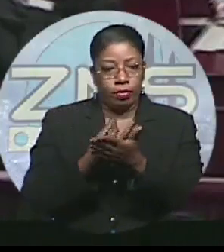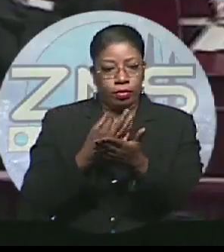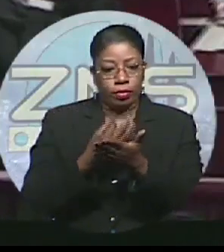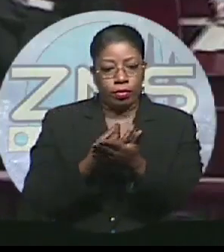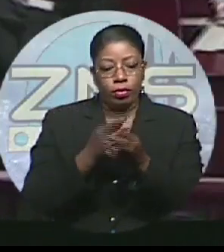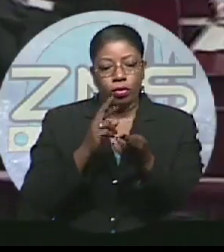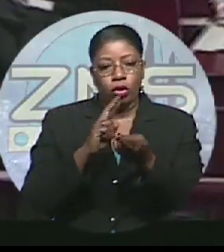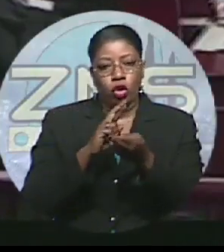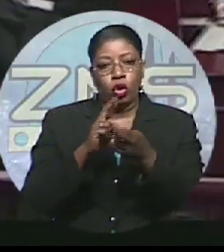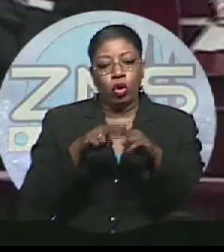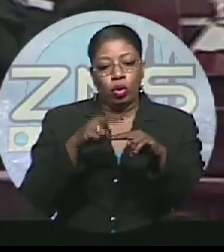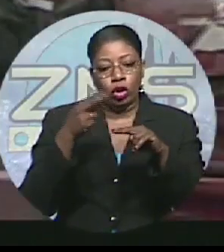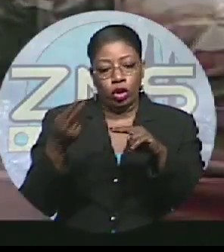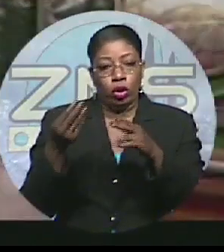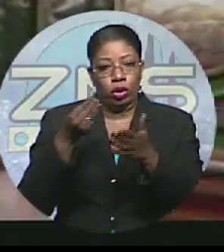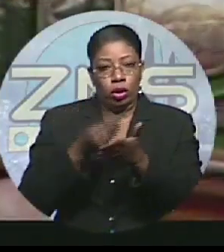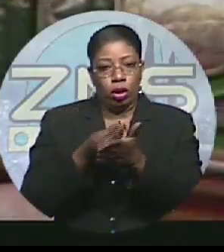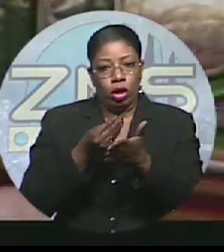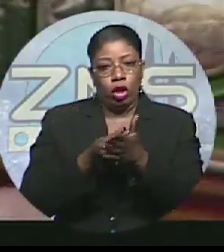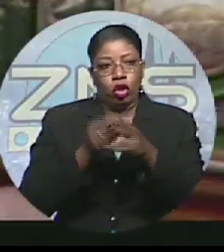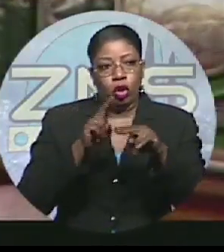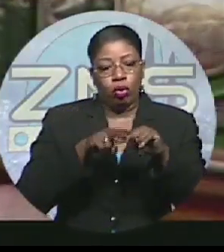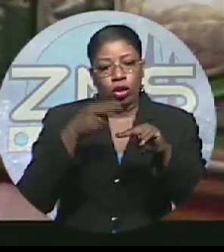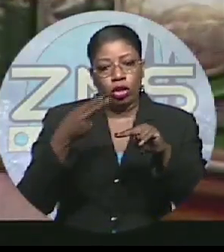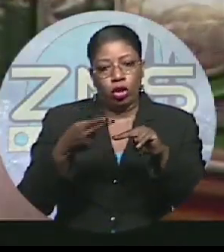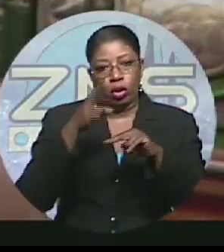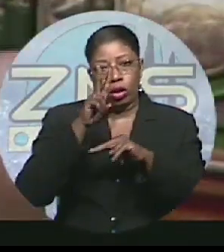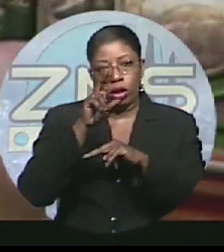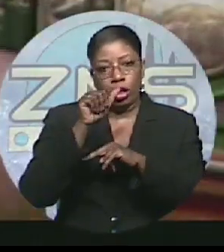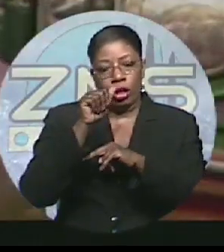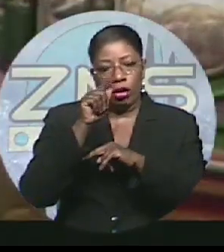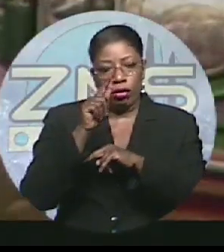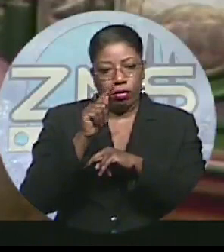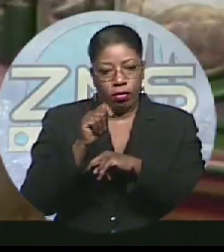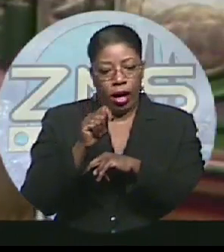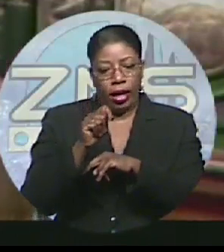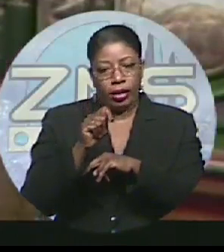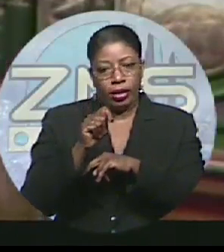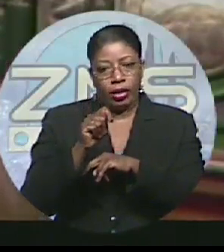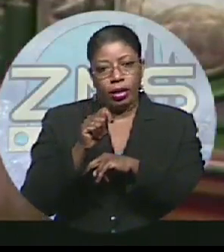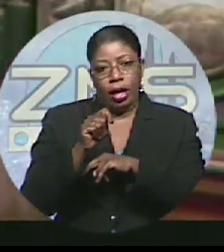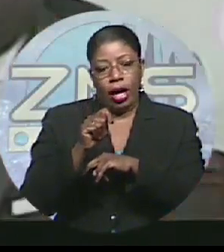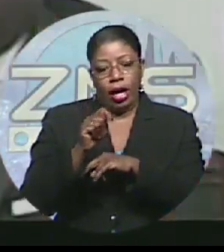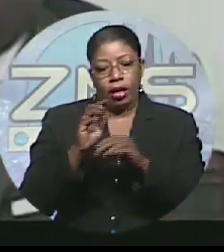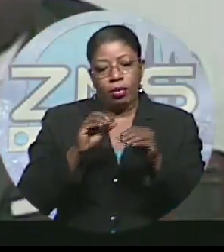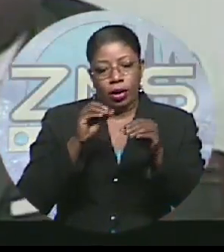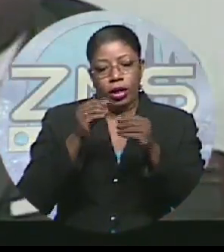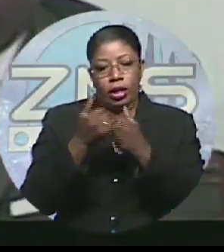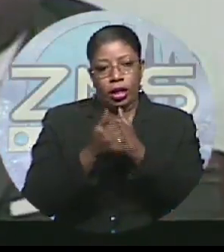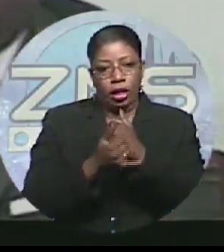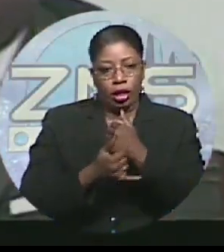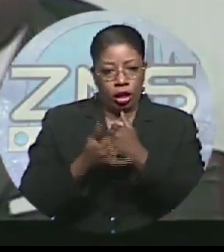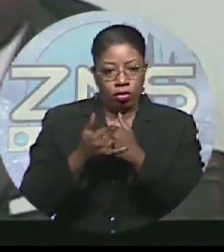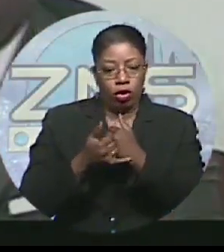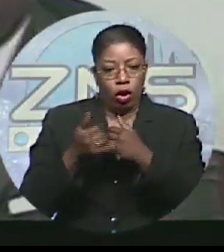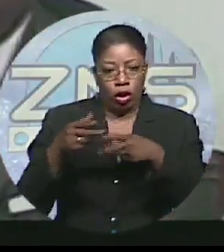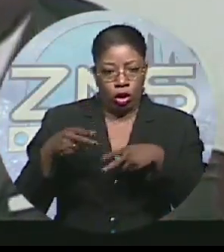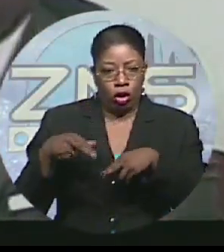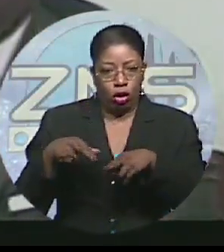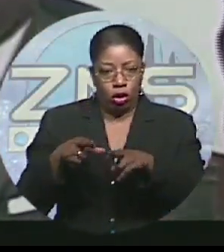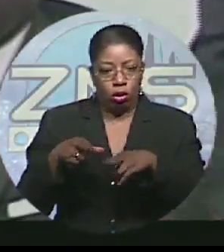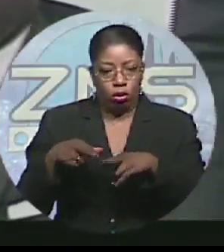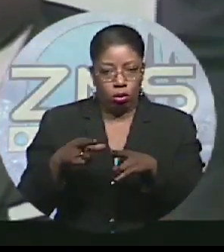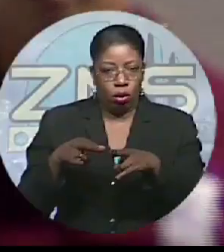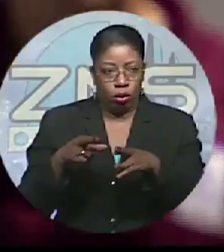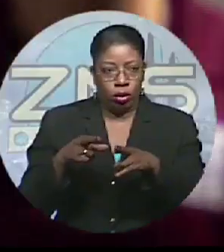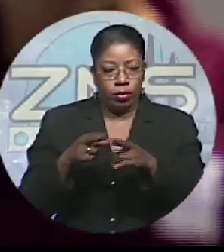reduce the deficit, introduce VAT, and put the country on a more stable footing has worked, and so he is confident these factors will play a positive role in the